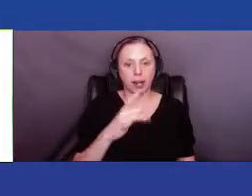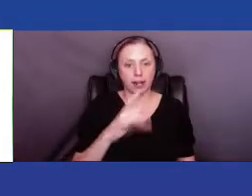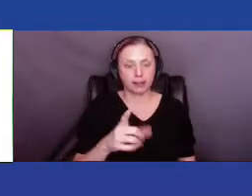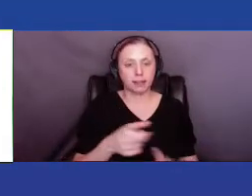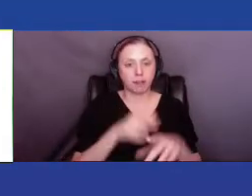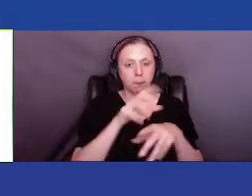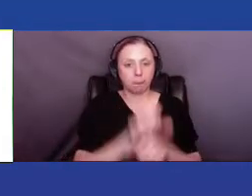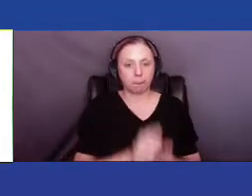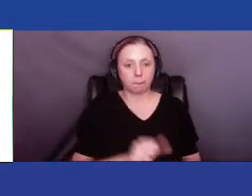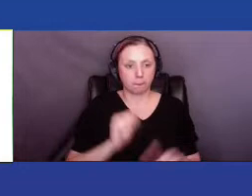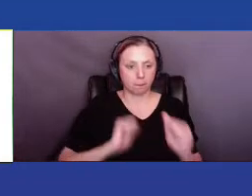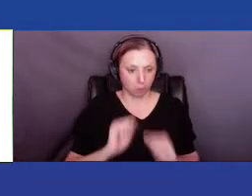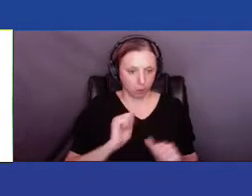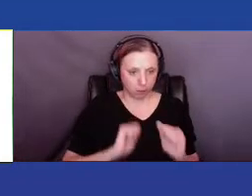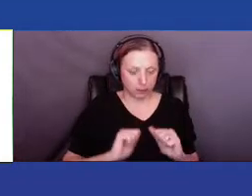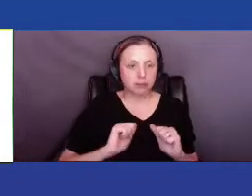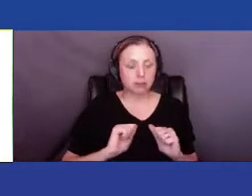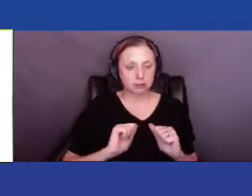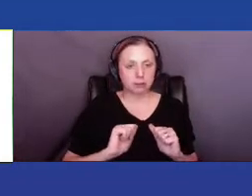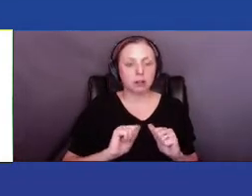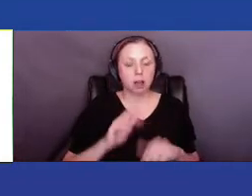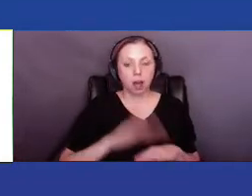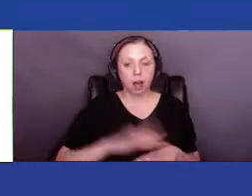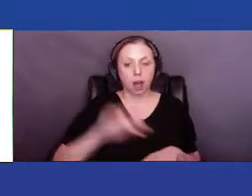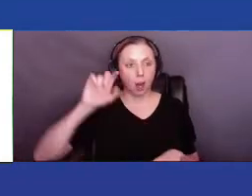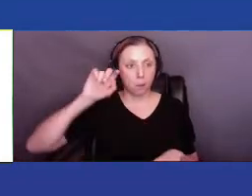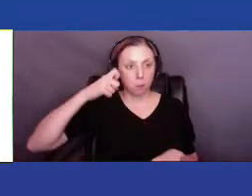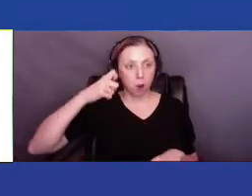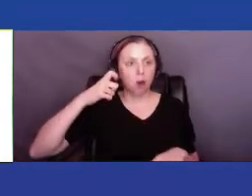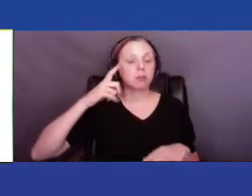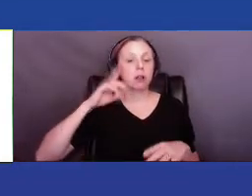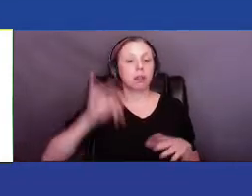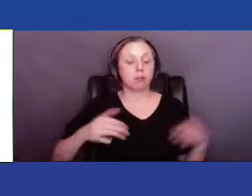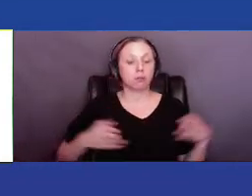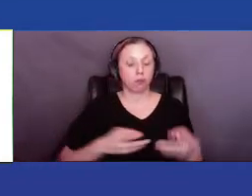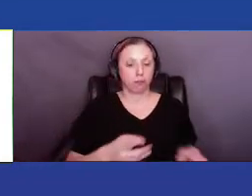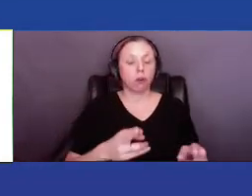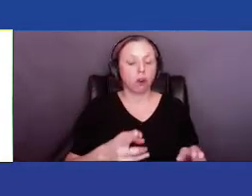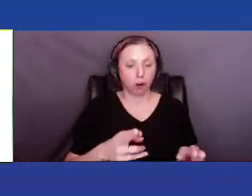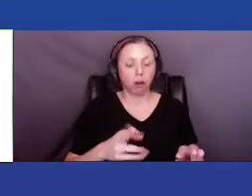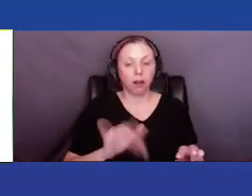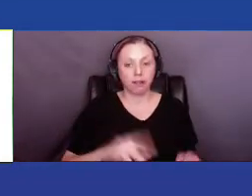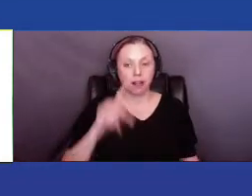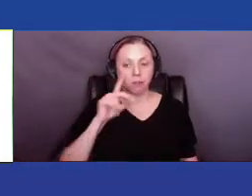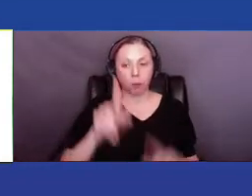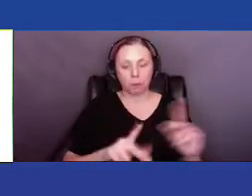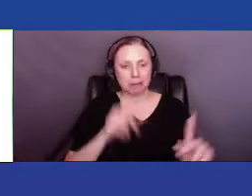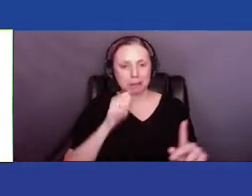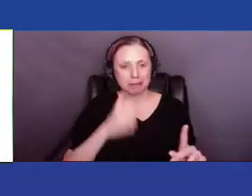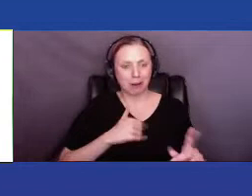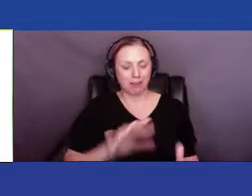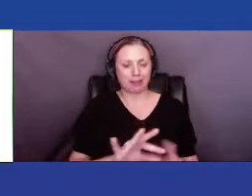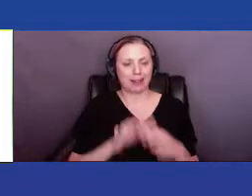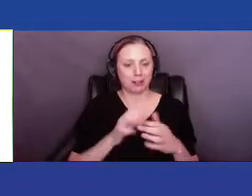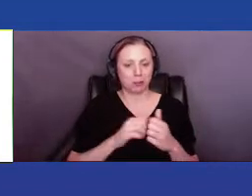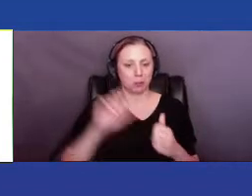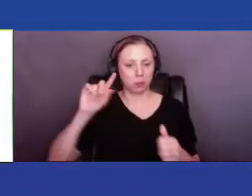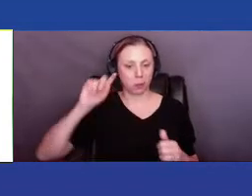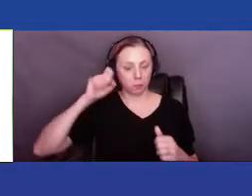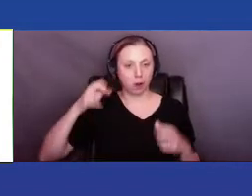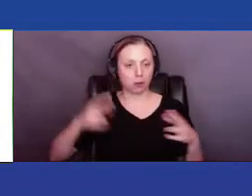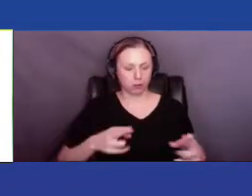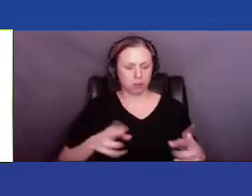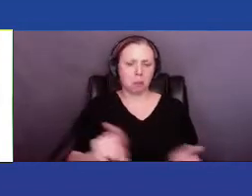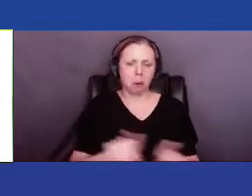performance along the Bronx River, intended for people who don't have a connection to the Bronx River, as well as people who